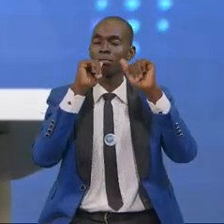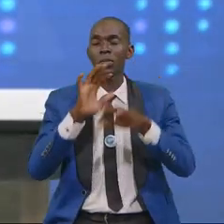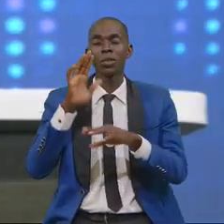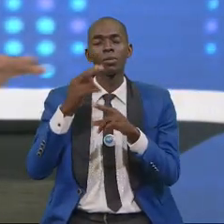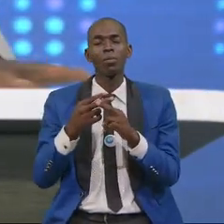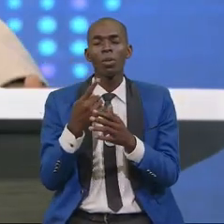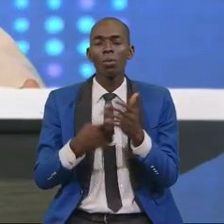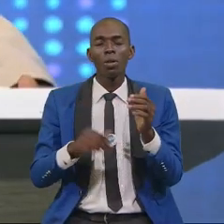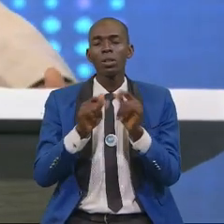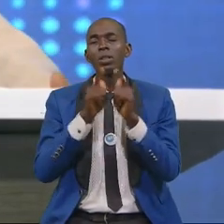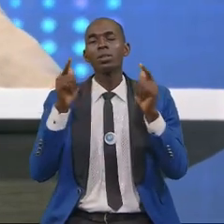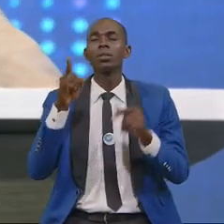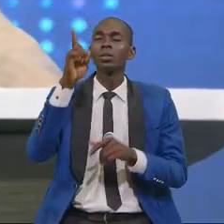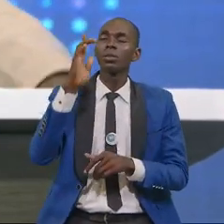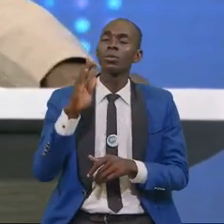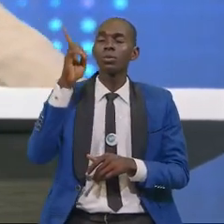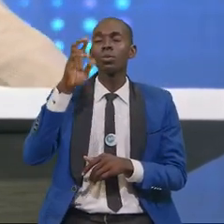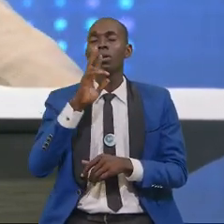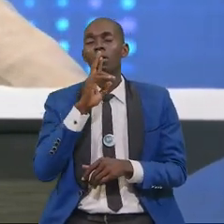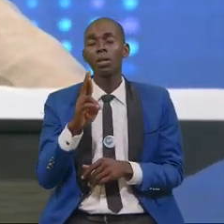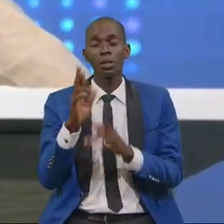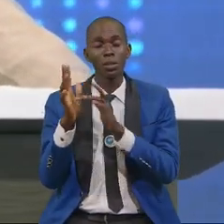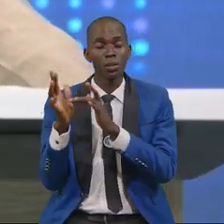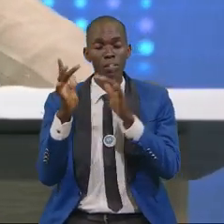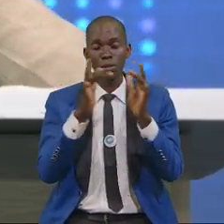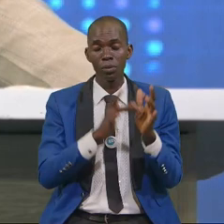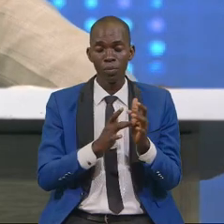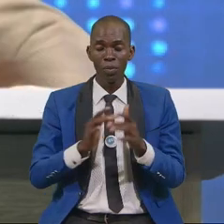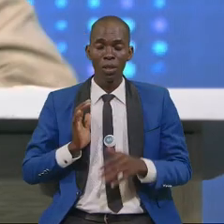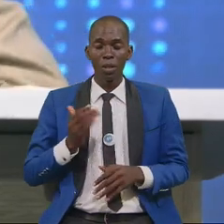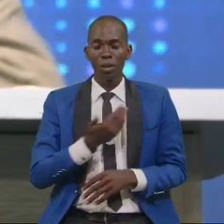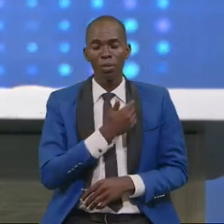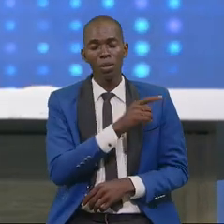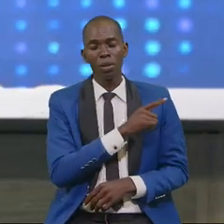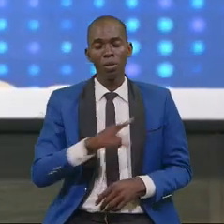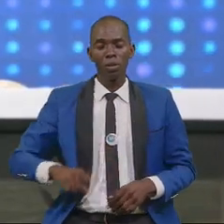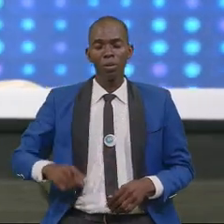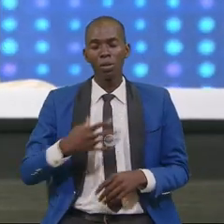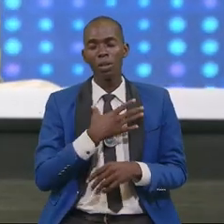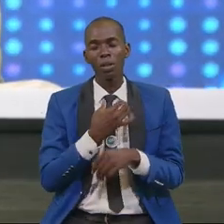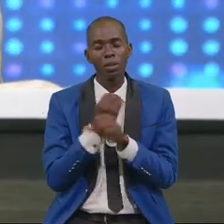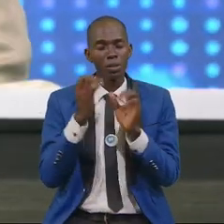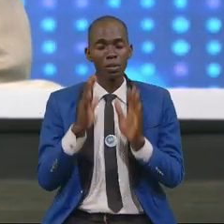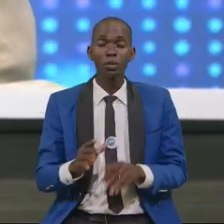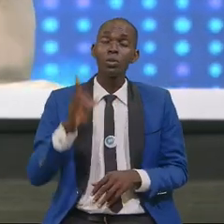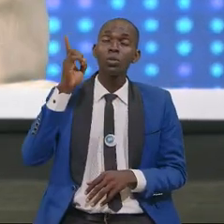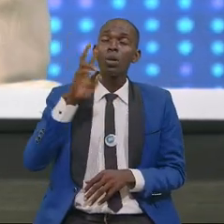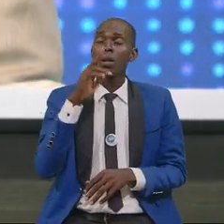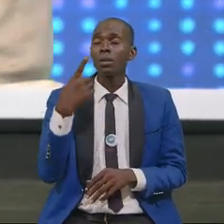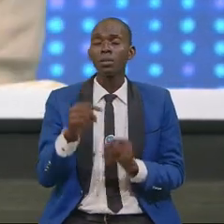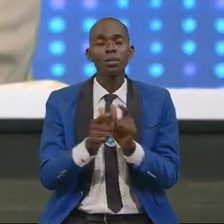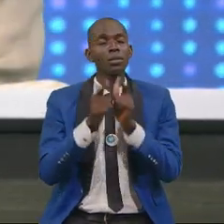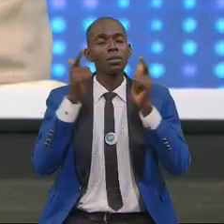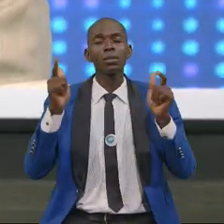great God you are. Jesus, our Lord and Savior, you are the great miracle worker.